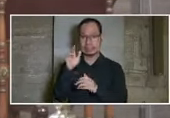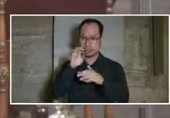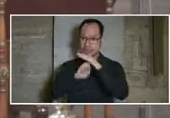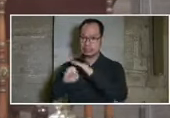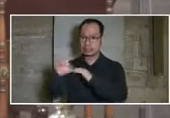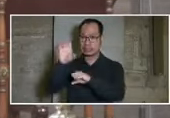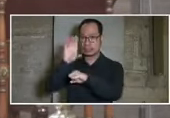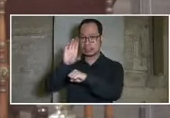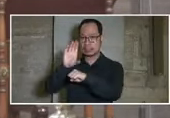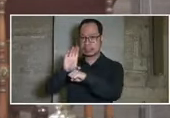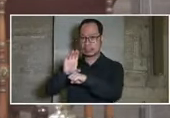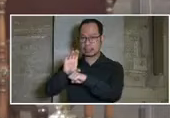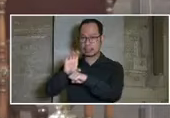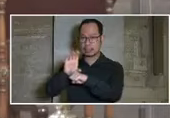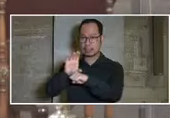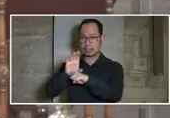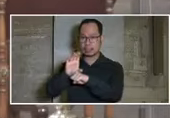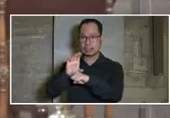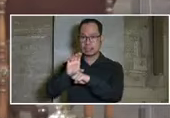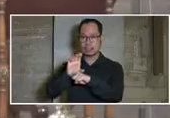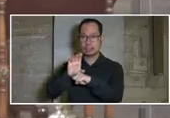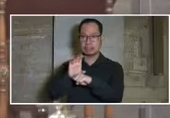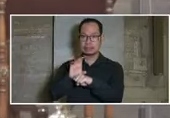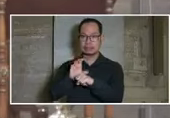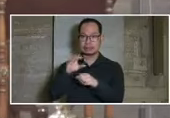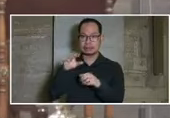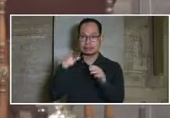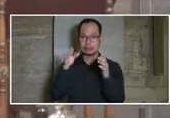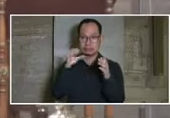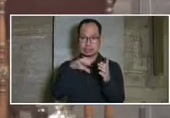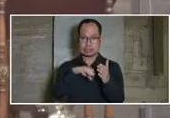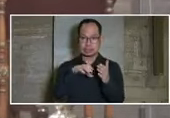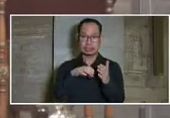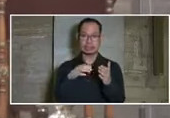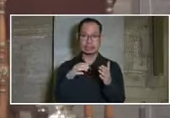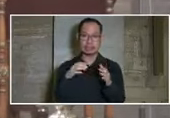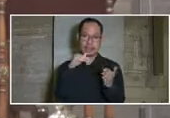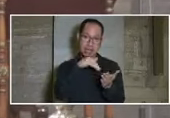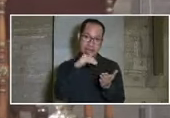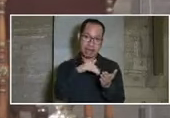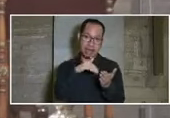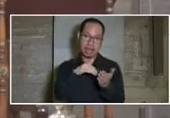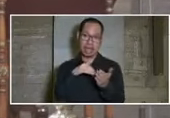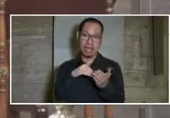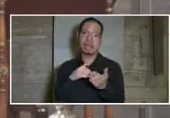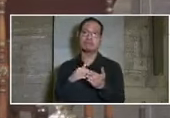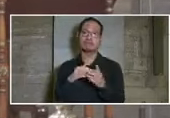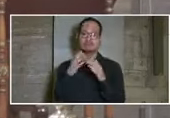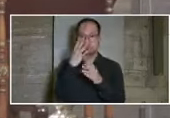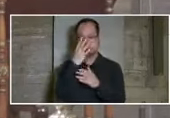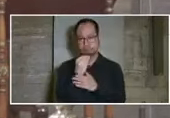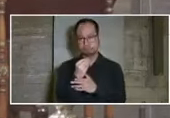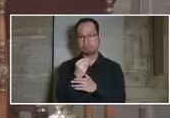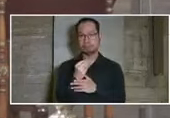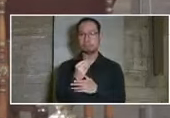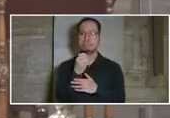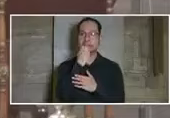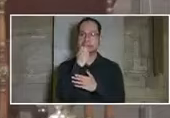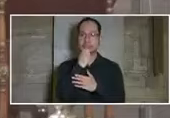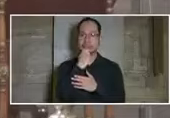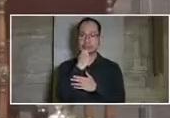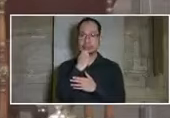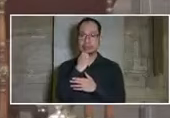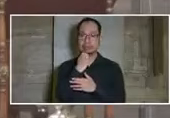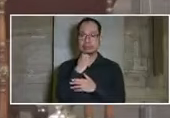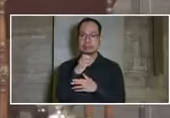magsisimba, nasa klase, mag-aaral, maglalaro, matutulog, kakain, and that will be